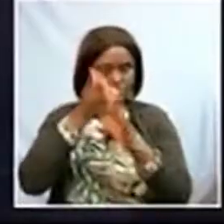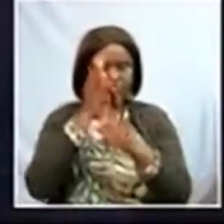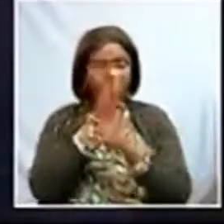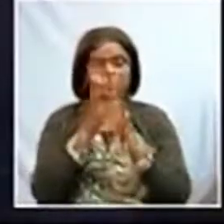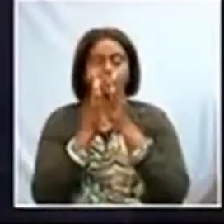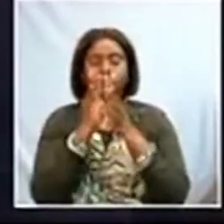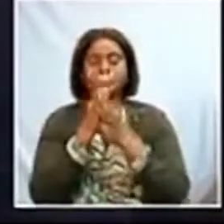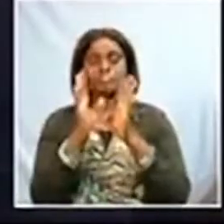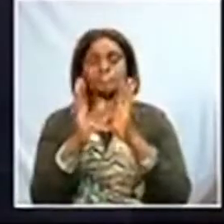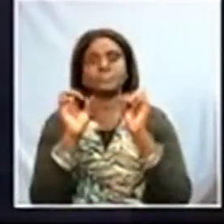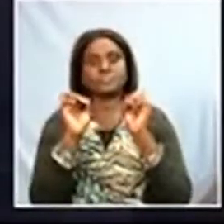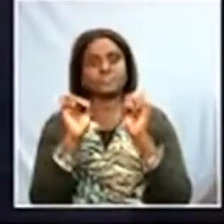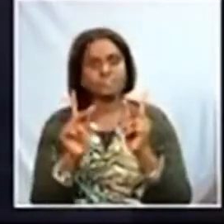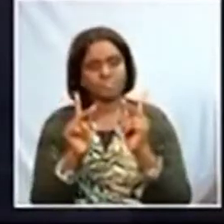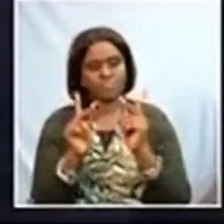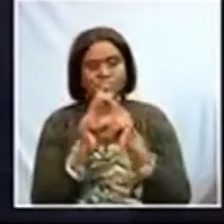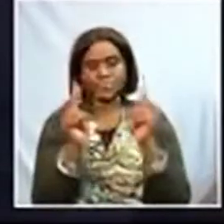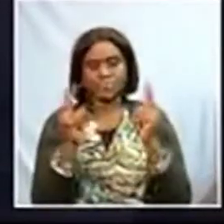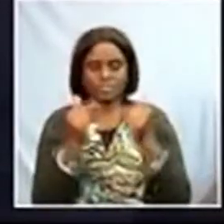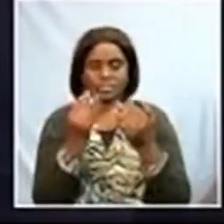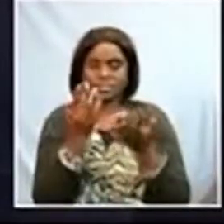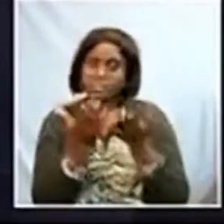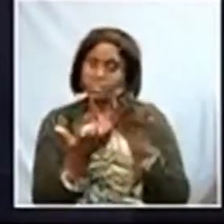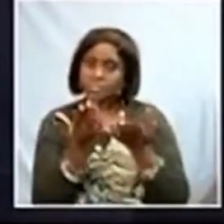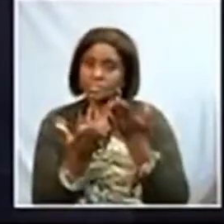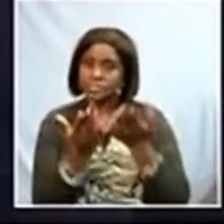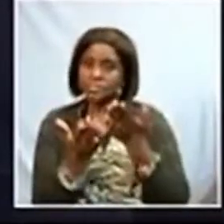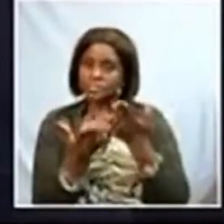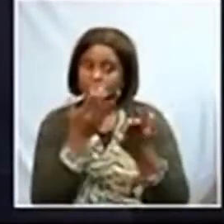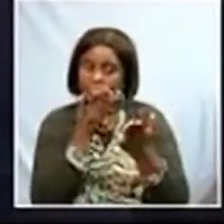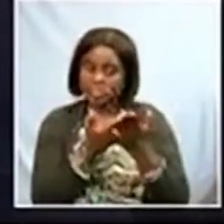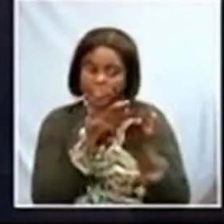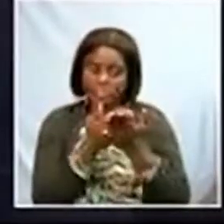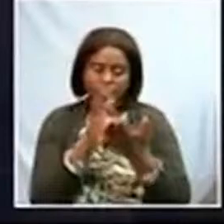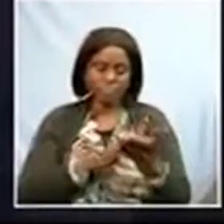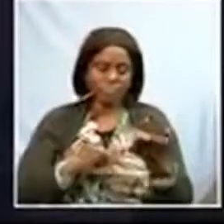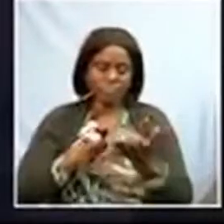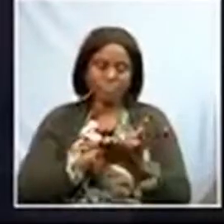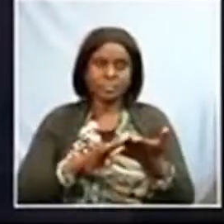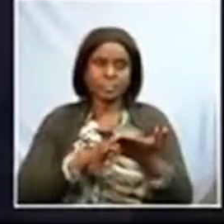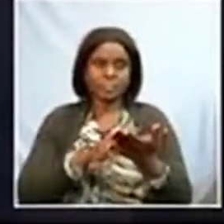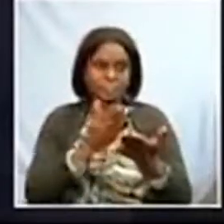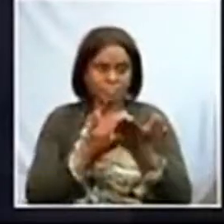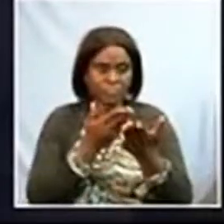Okay, so probably on the basis